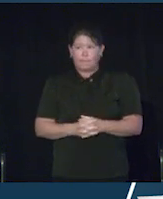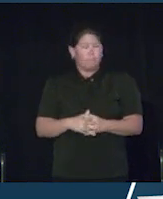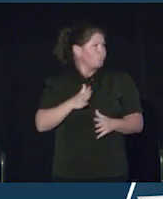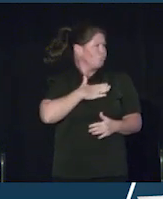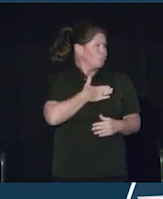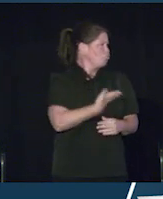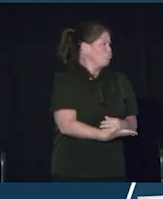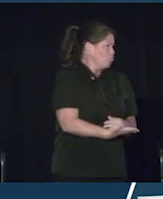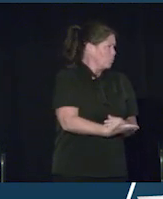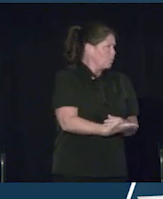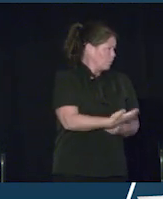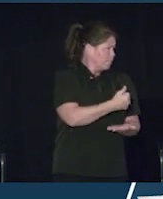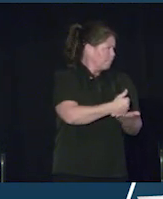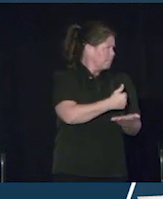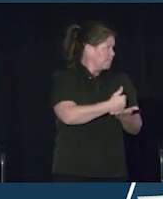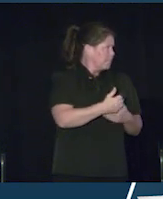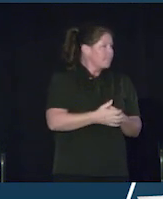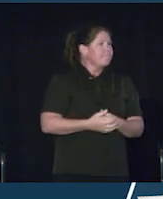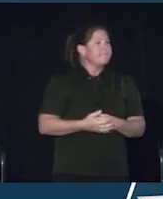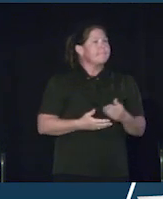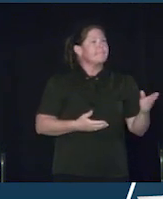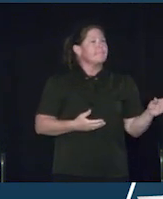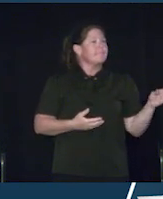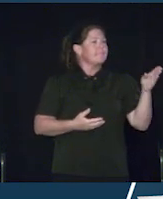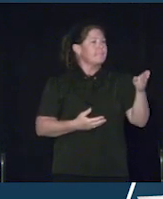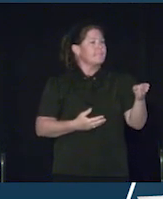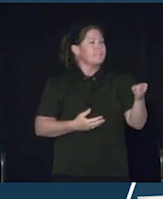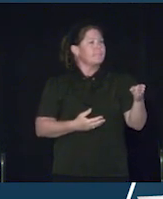happy to gather the information. Yes, ma'am.